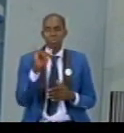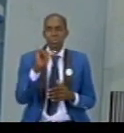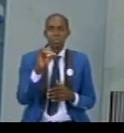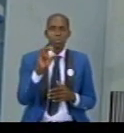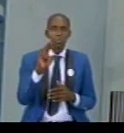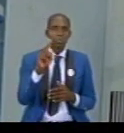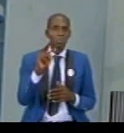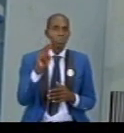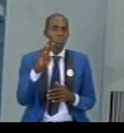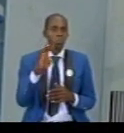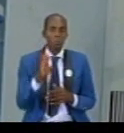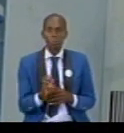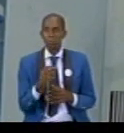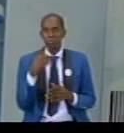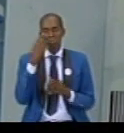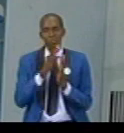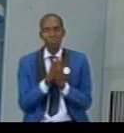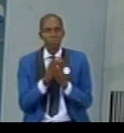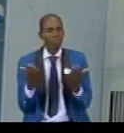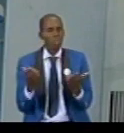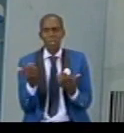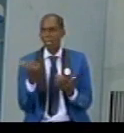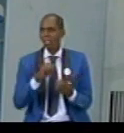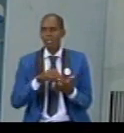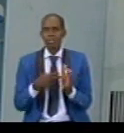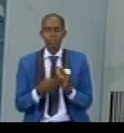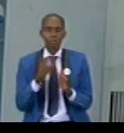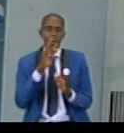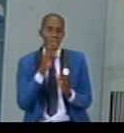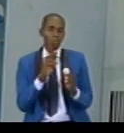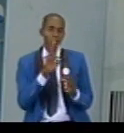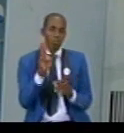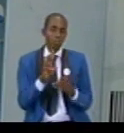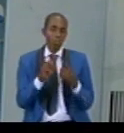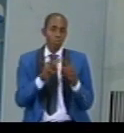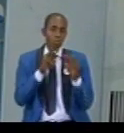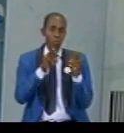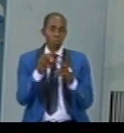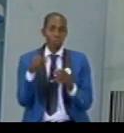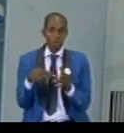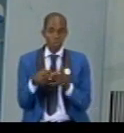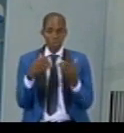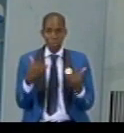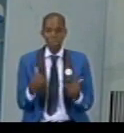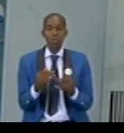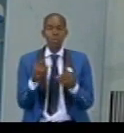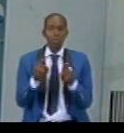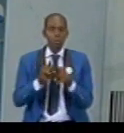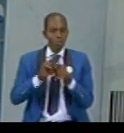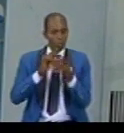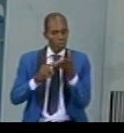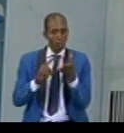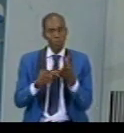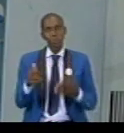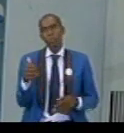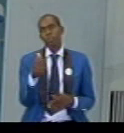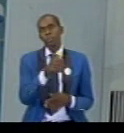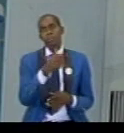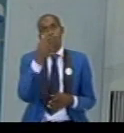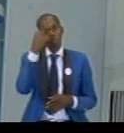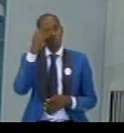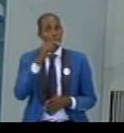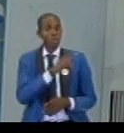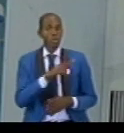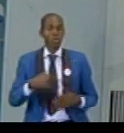own miracle right there and send information down to us. The Lord has done it tonight. It's a time of